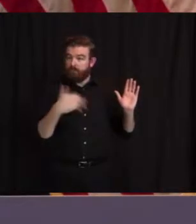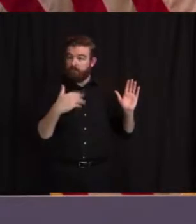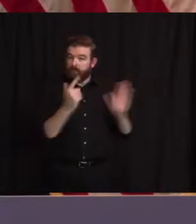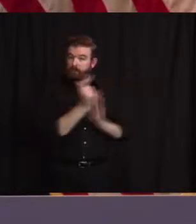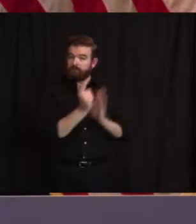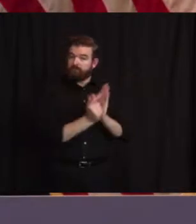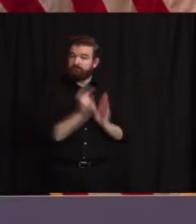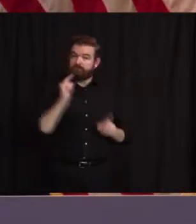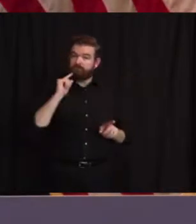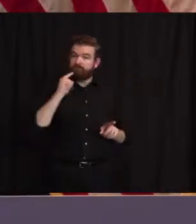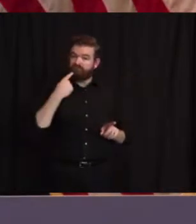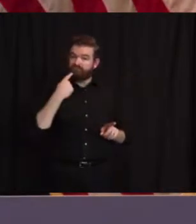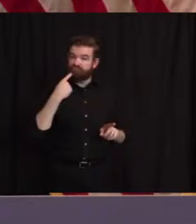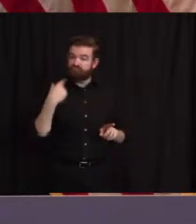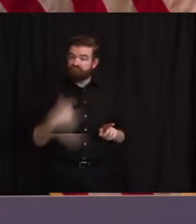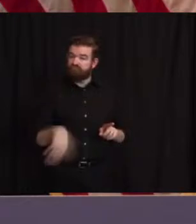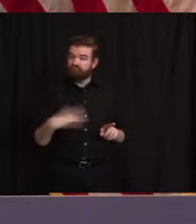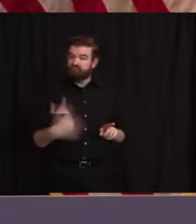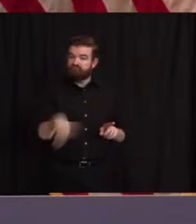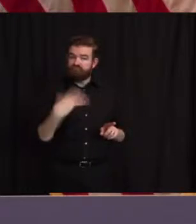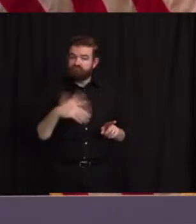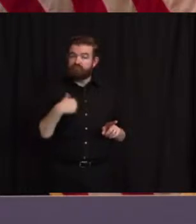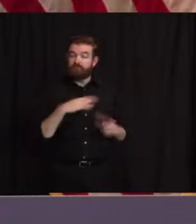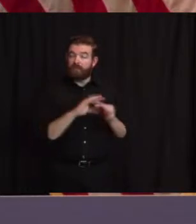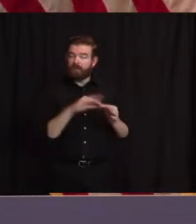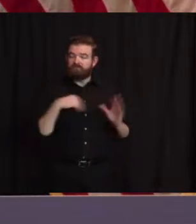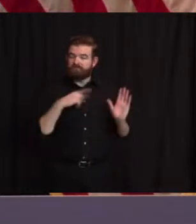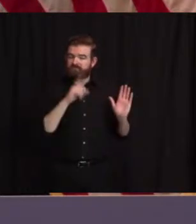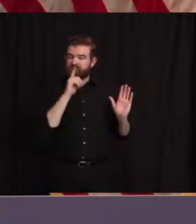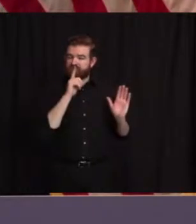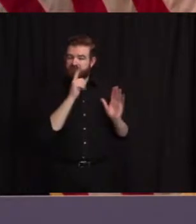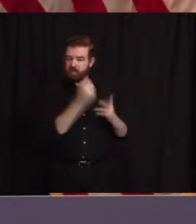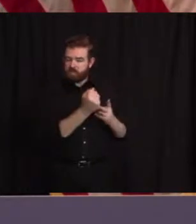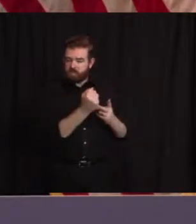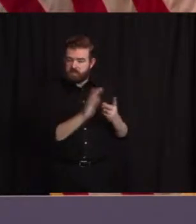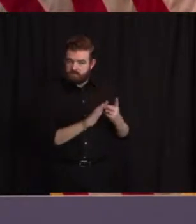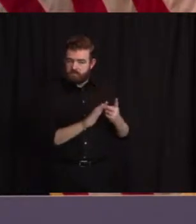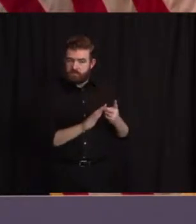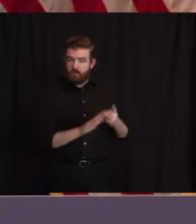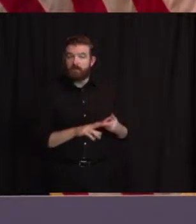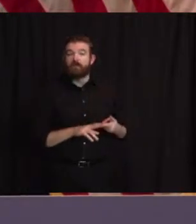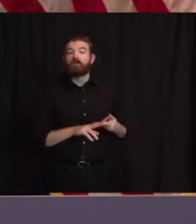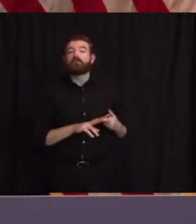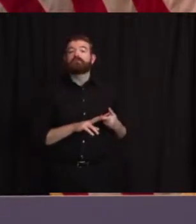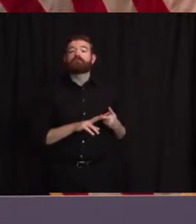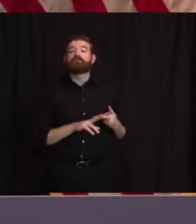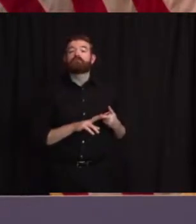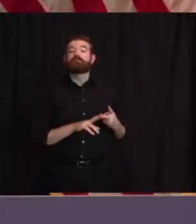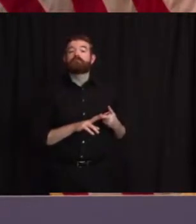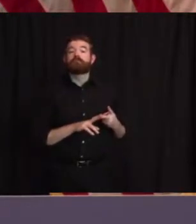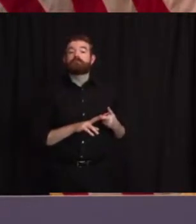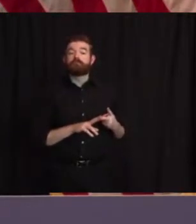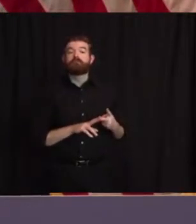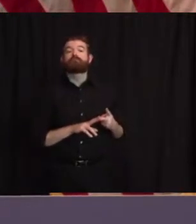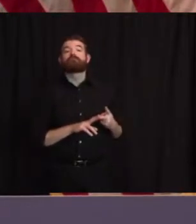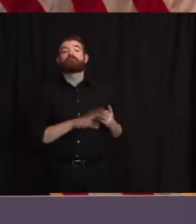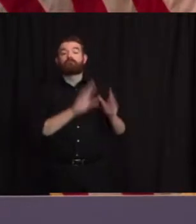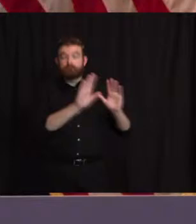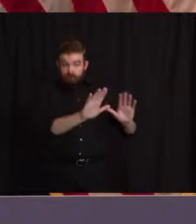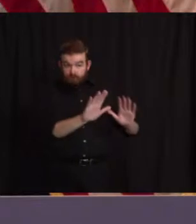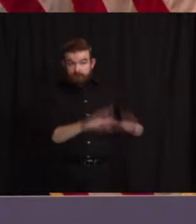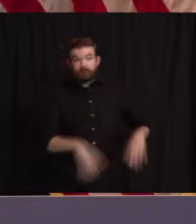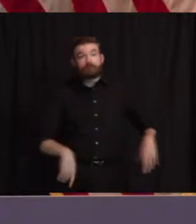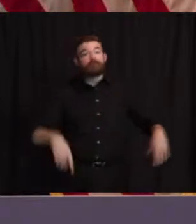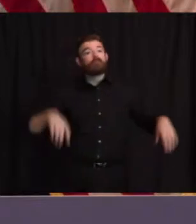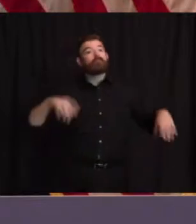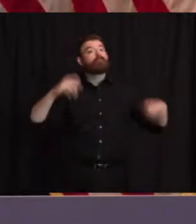Let me say two things, though, unequivocally. Overwhelmingly, gym operators are doing the right thing. In fact, they've been, even the ones who want to open, a